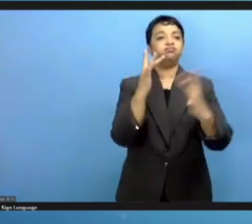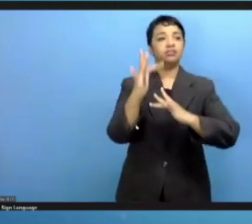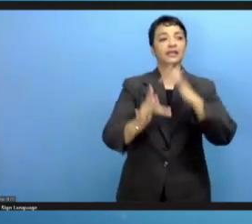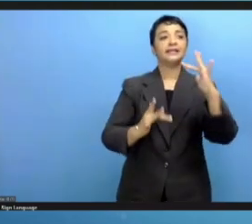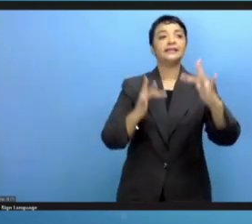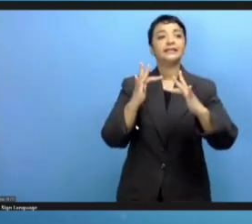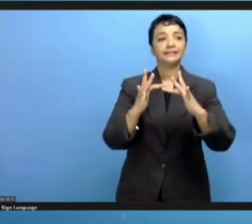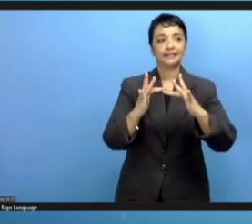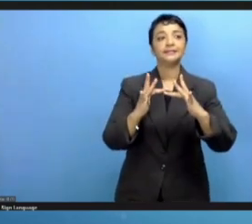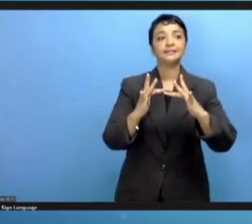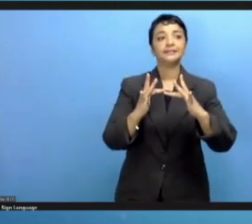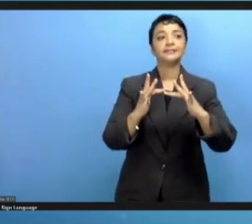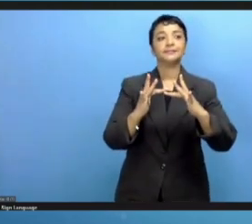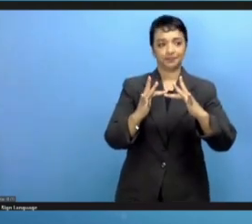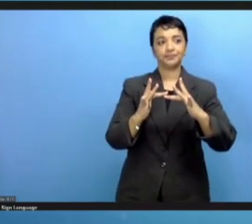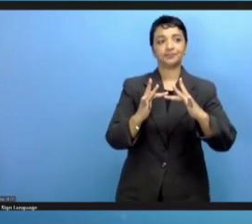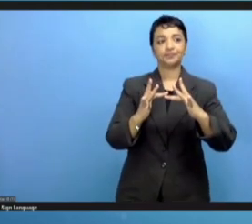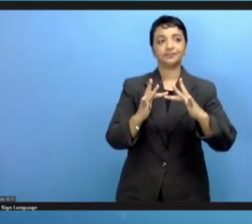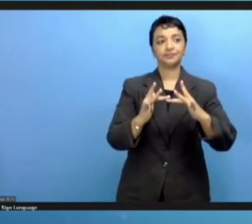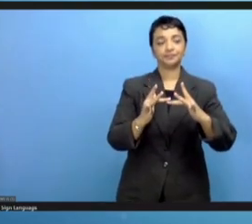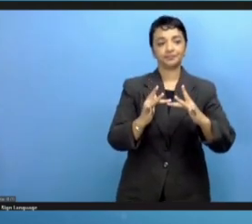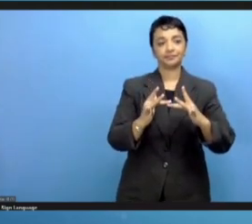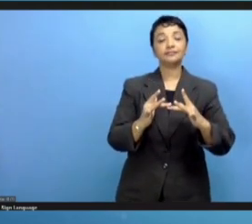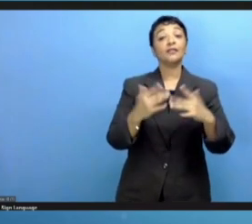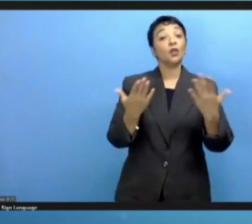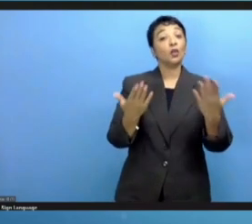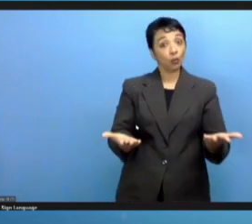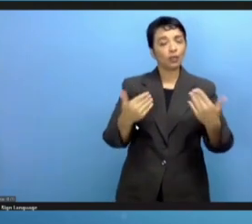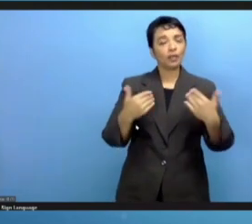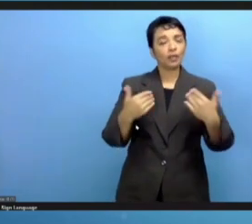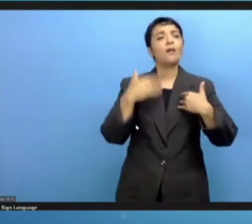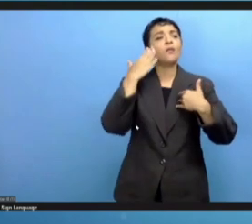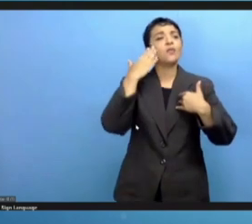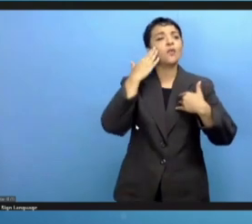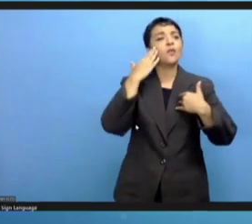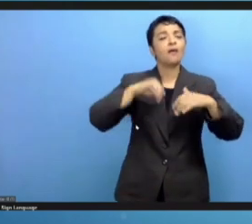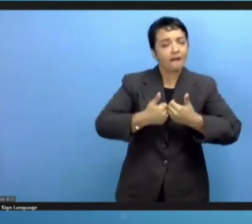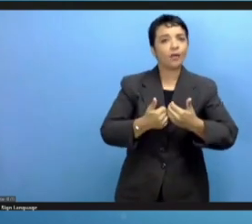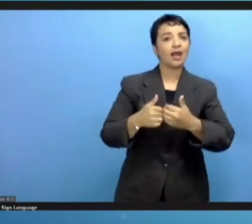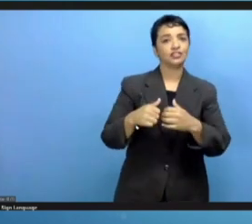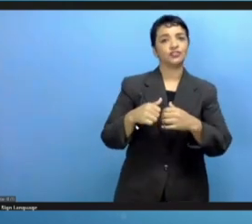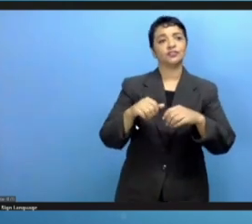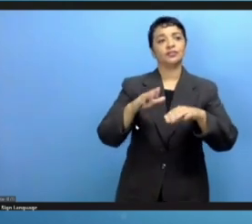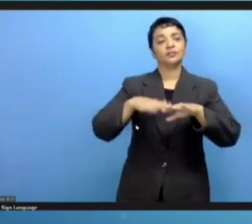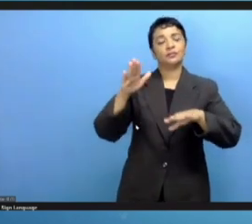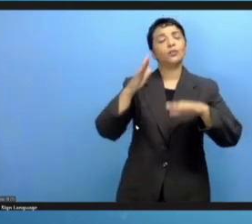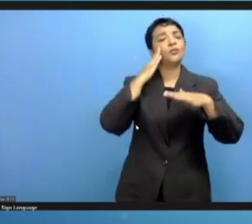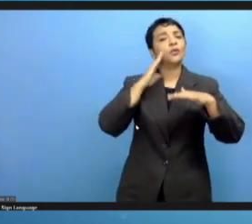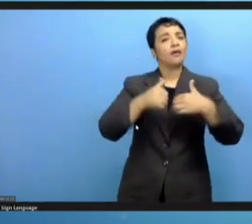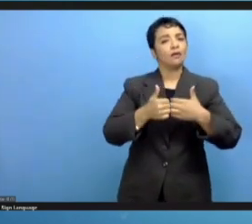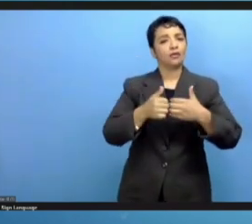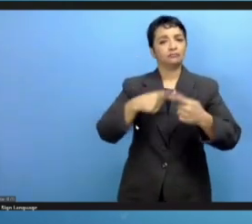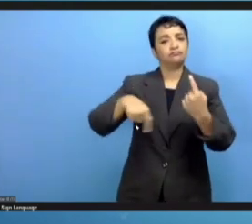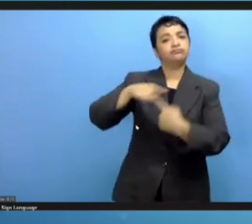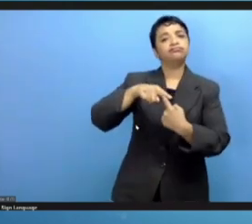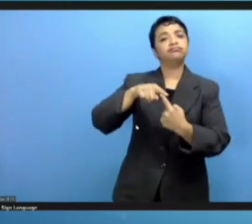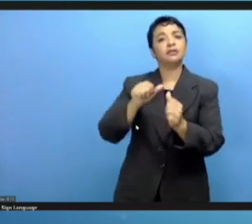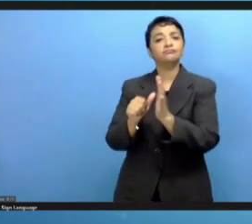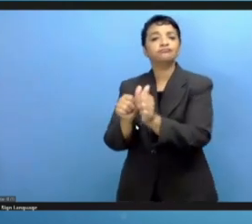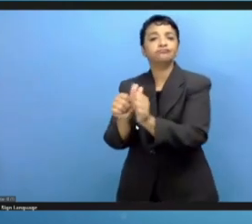massive amount of data, but cautious optimism is required and mainly around ownership